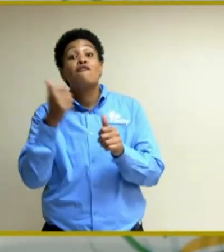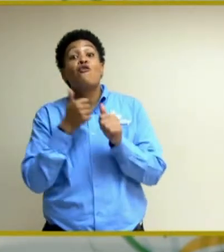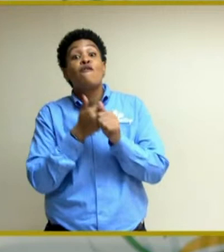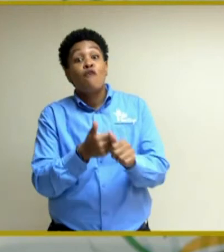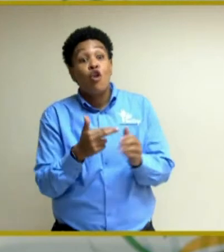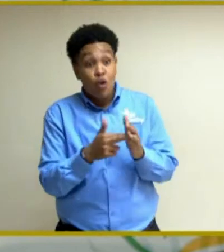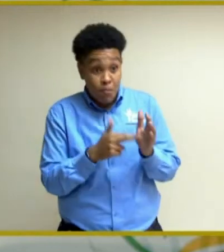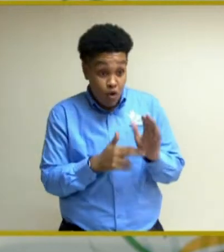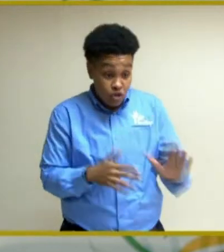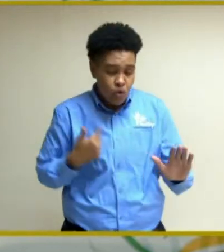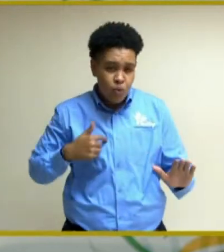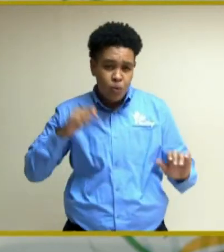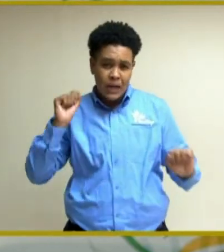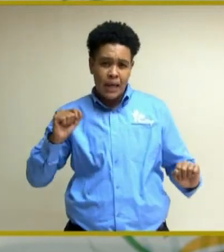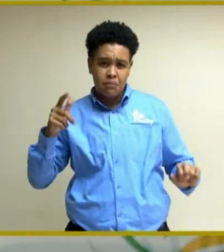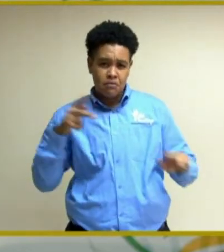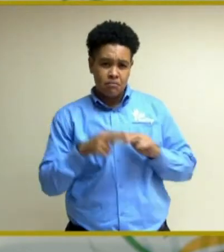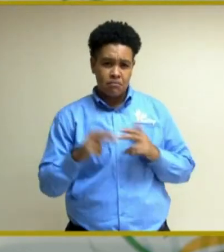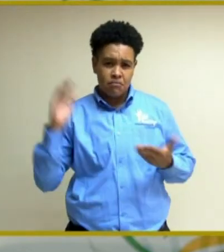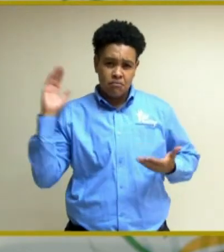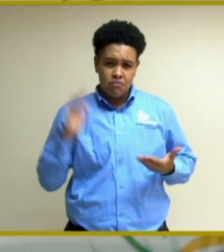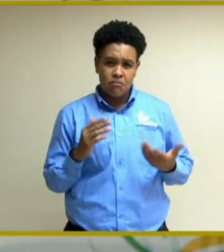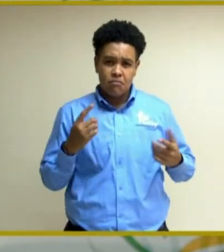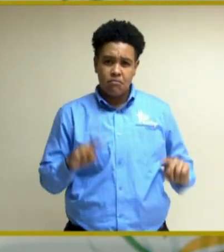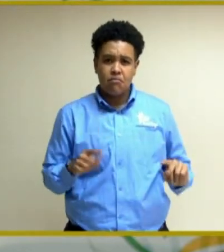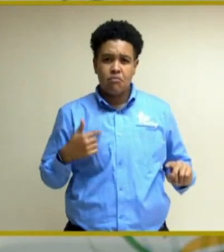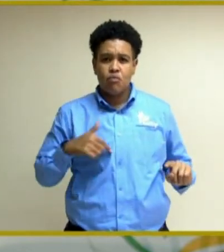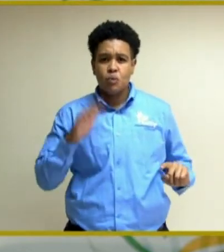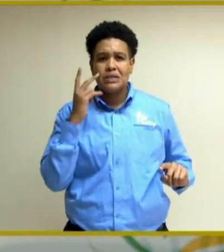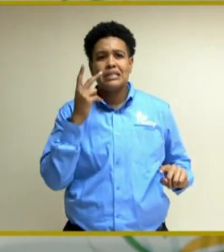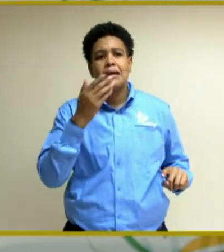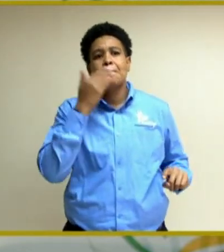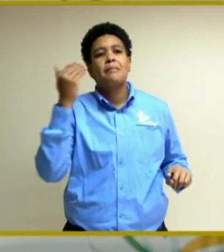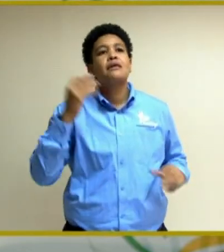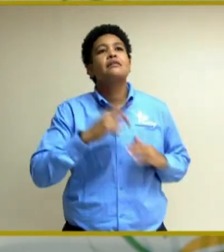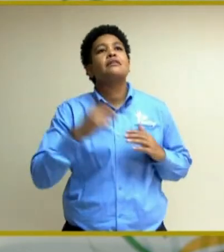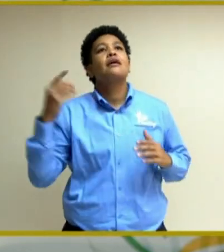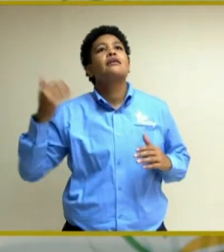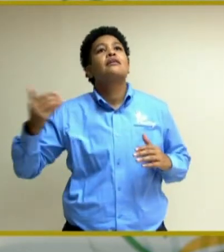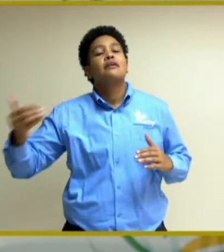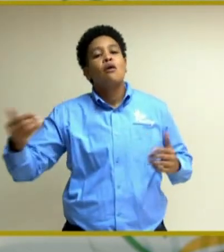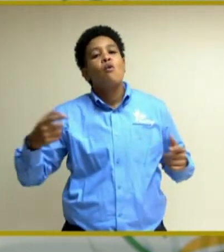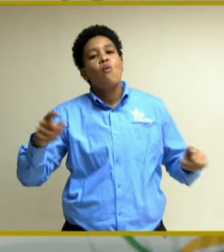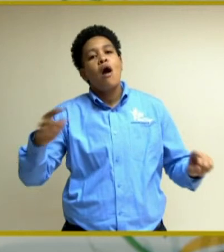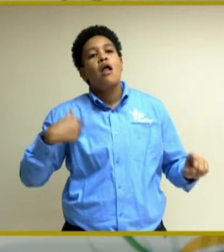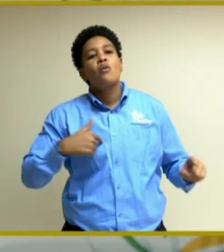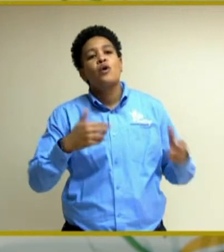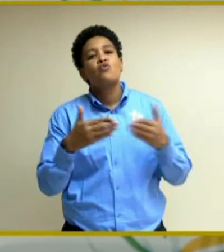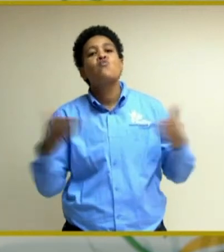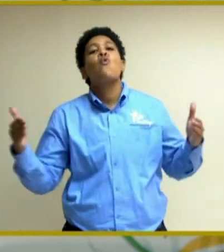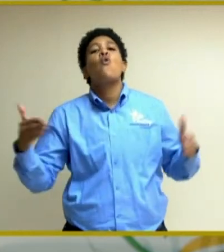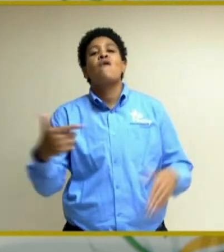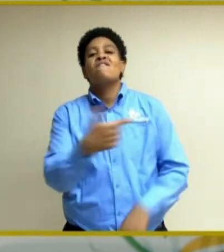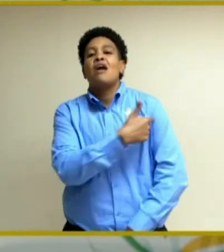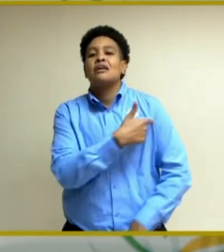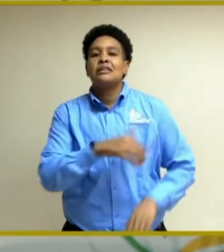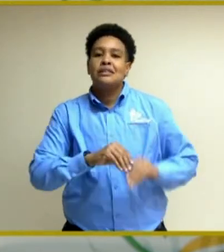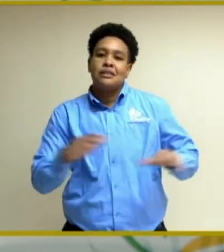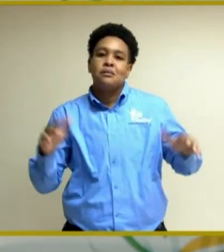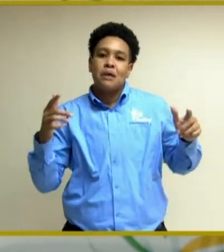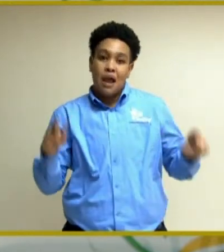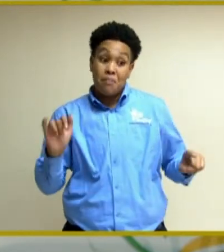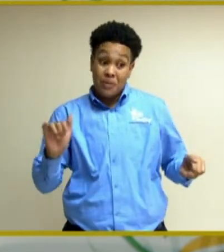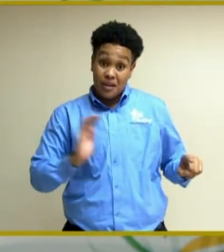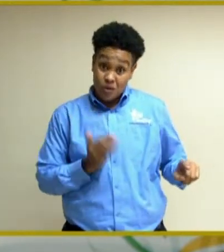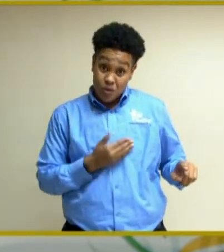protocols, we will be able to cauterize it, and we will see better days even while we roll the vaccines out. And that's